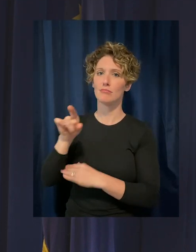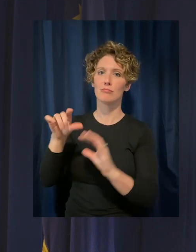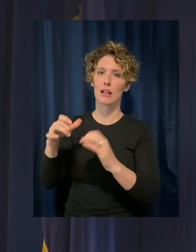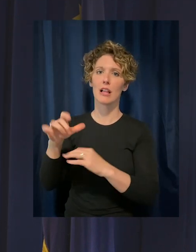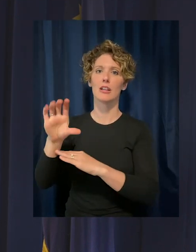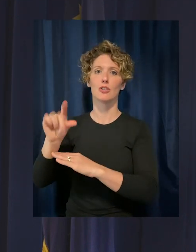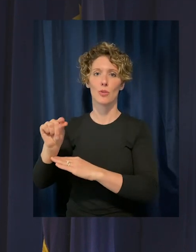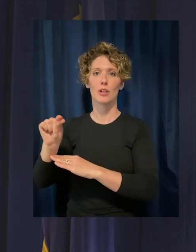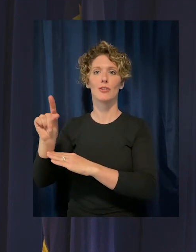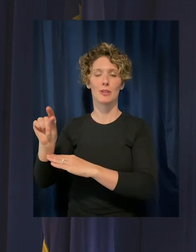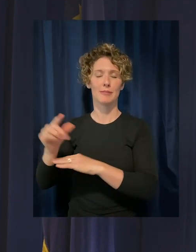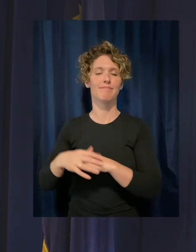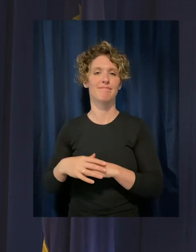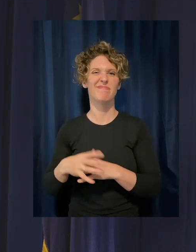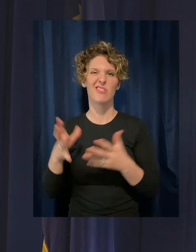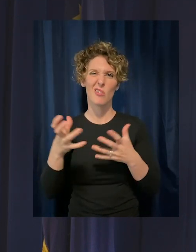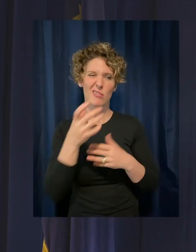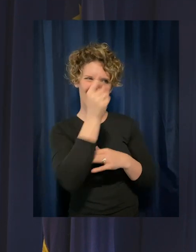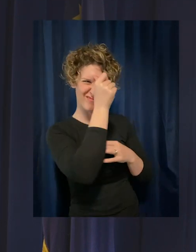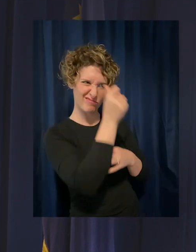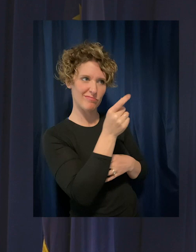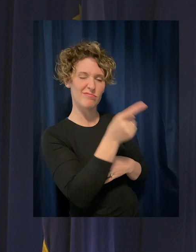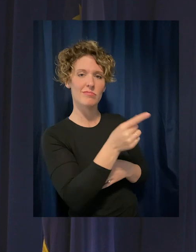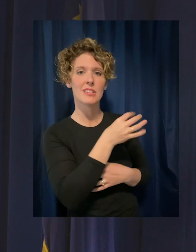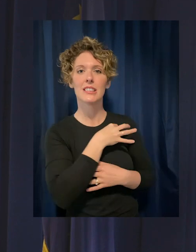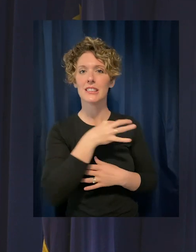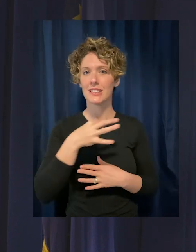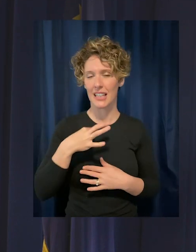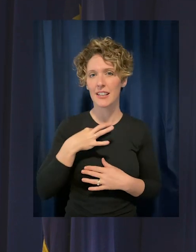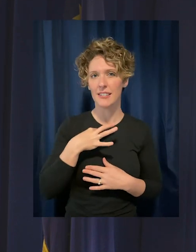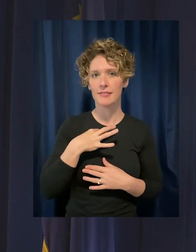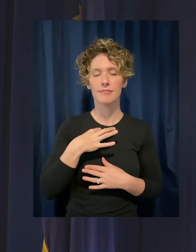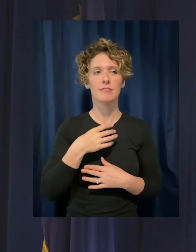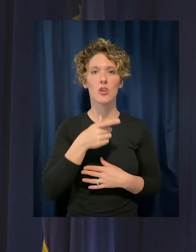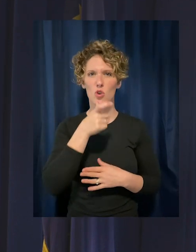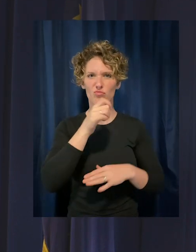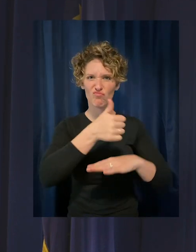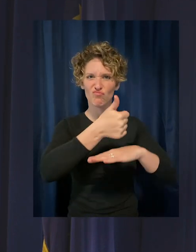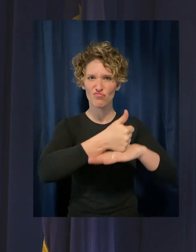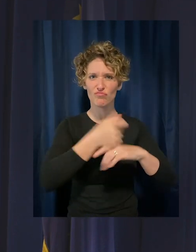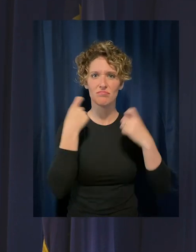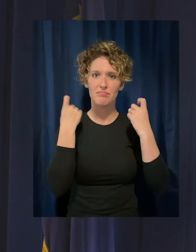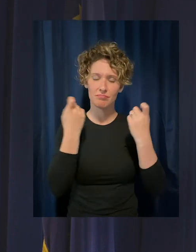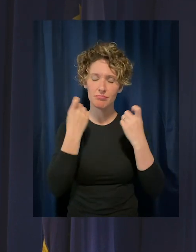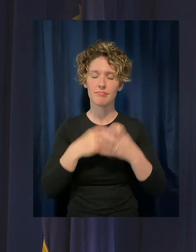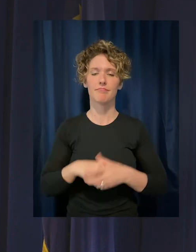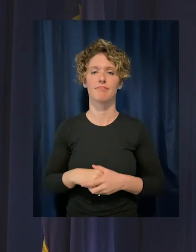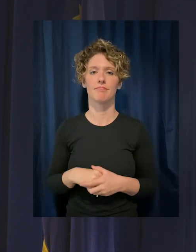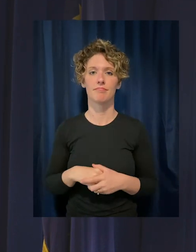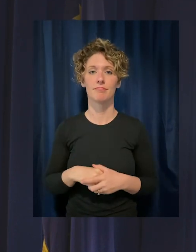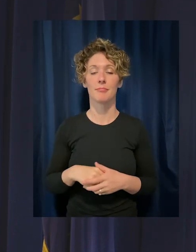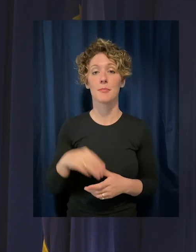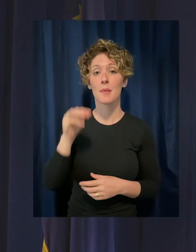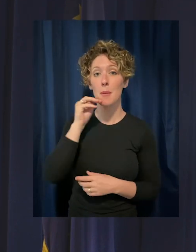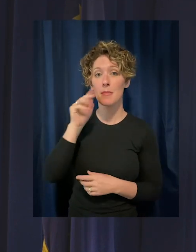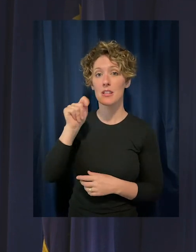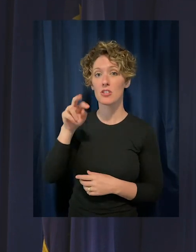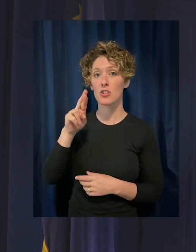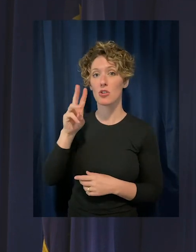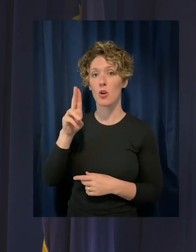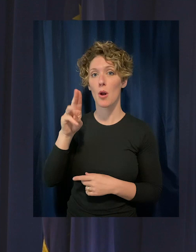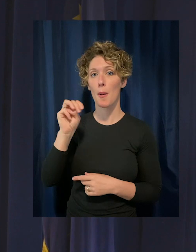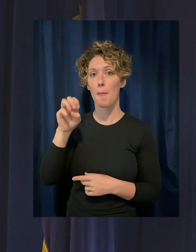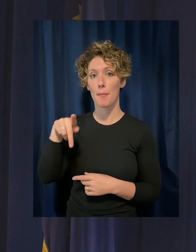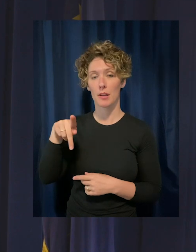2020. I would like to acknowledge our Susitna Valley staff who were instrumental in organizing this event. Mrs. Kathy